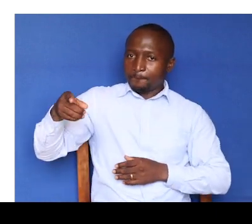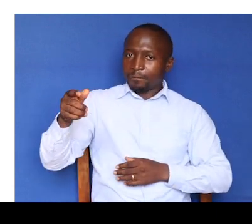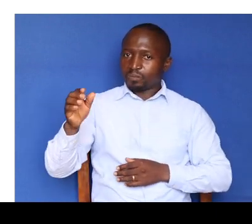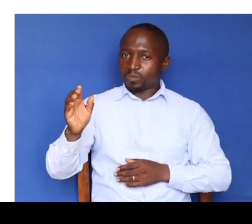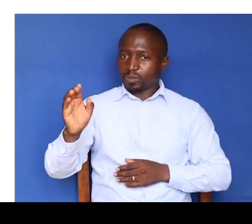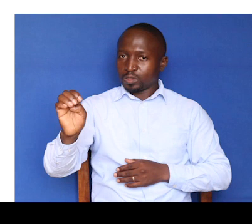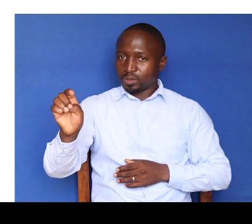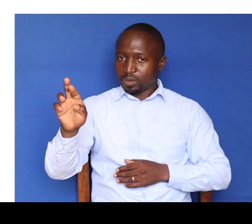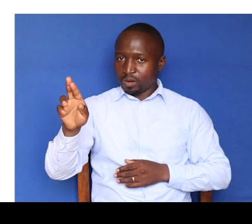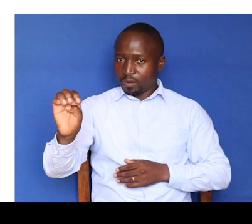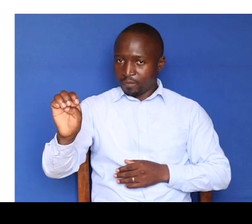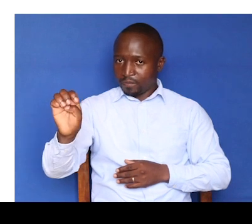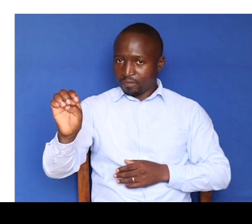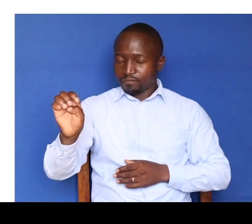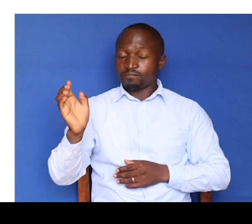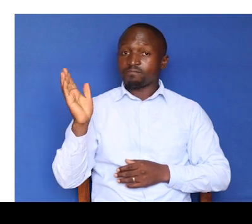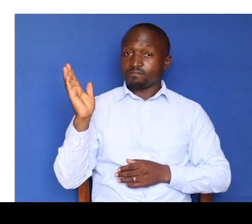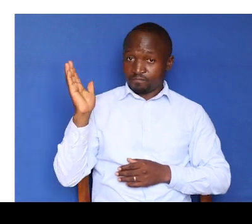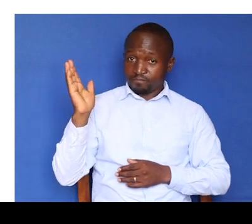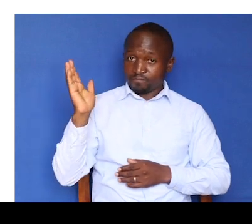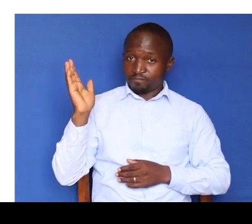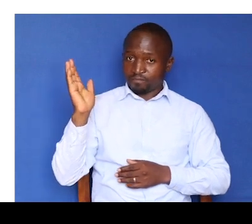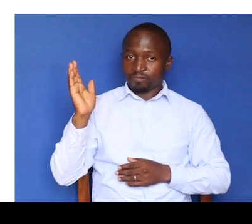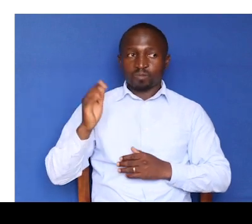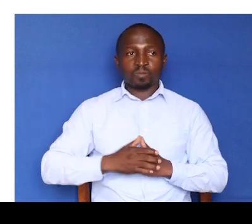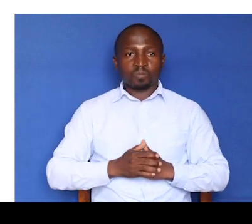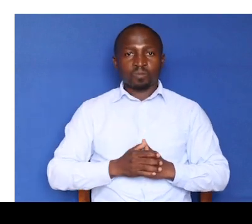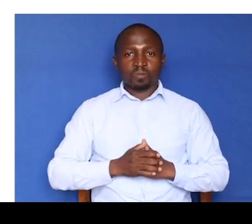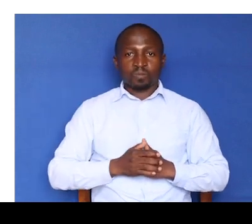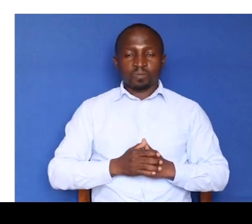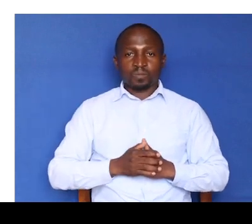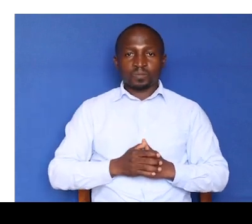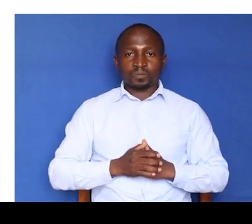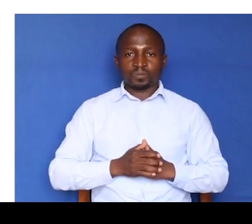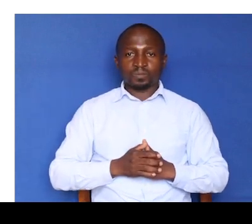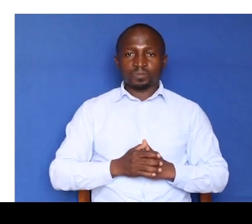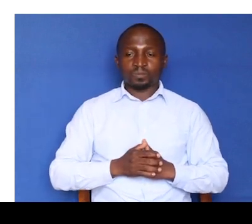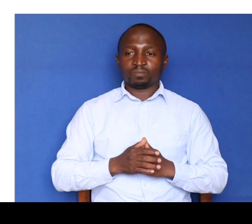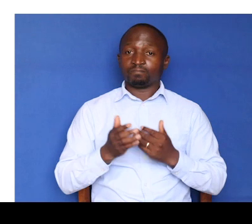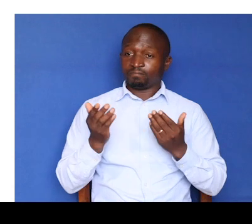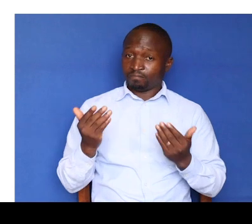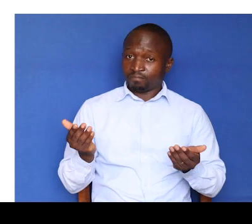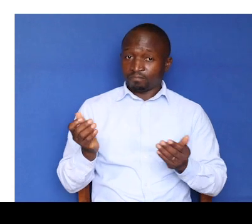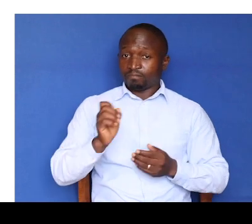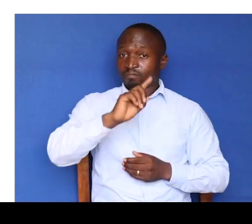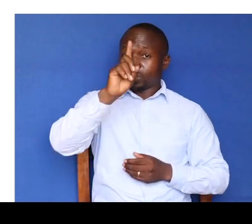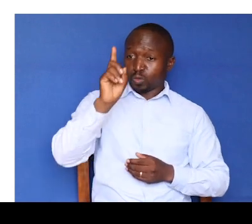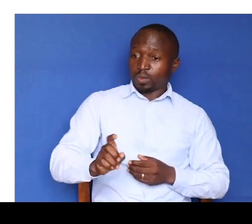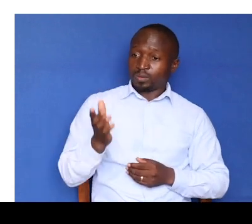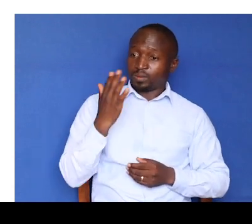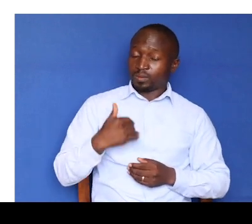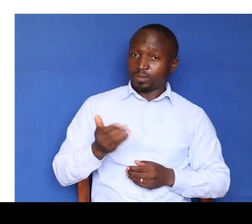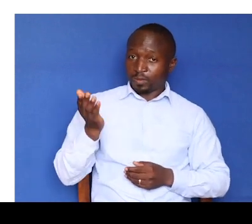Describe the favorable conditions for the occurrence of river capture. The question